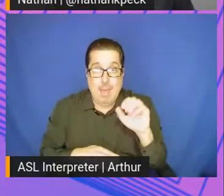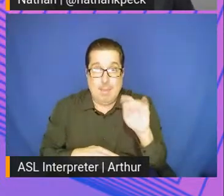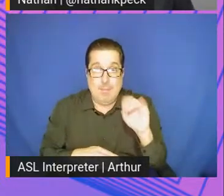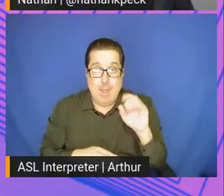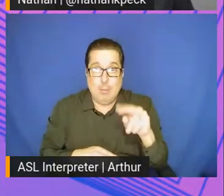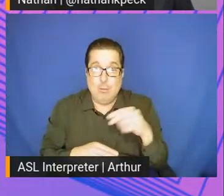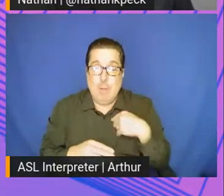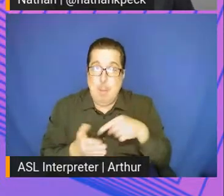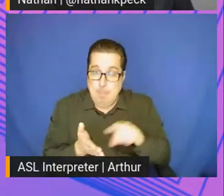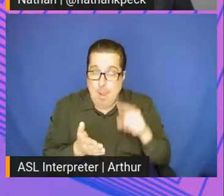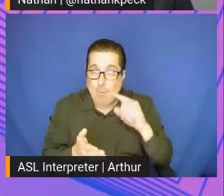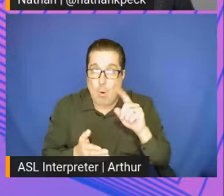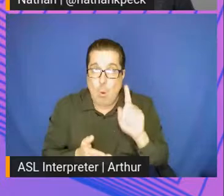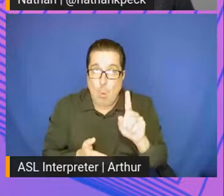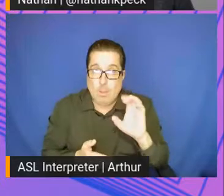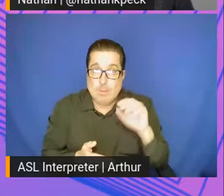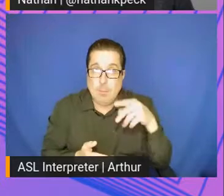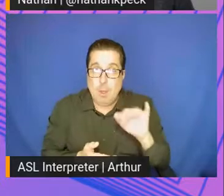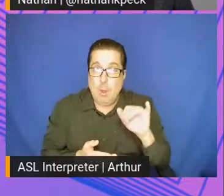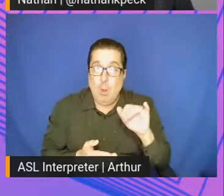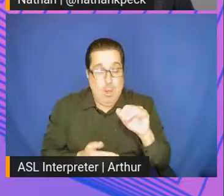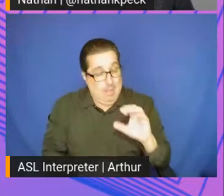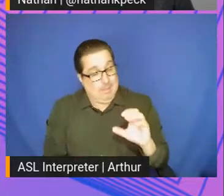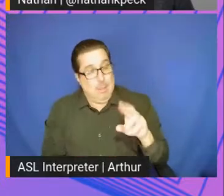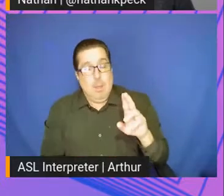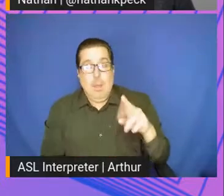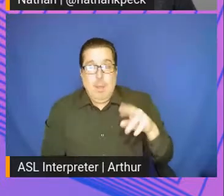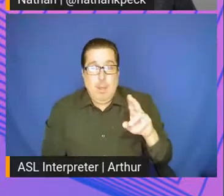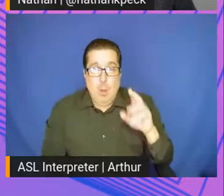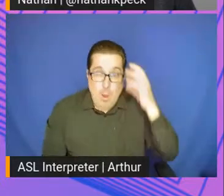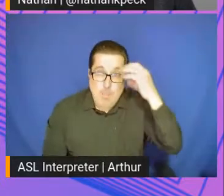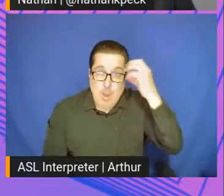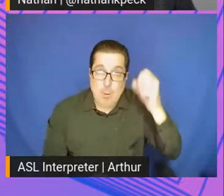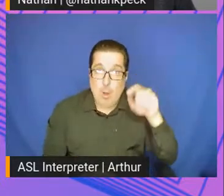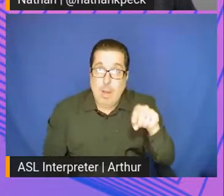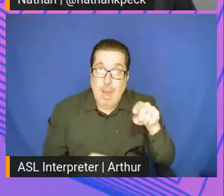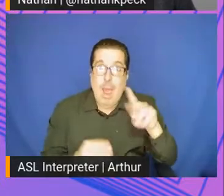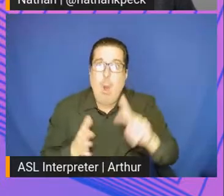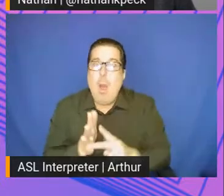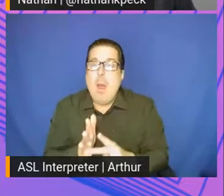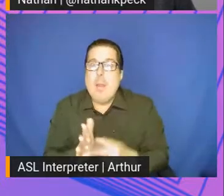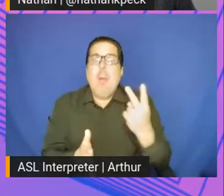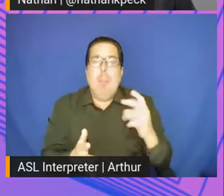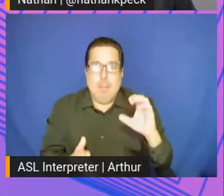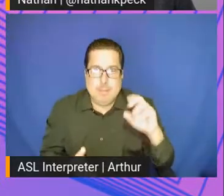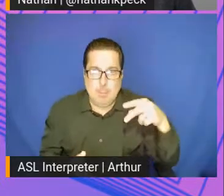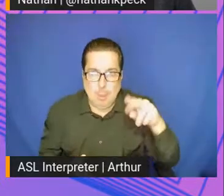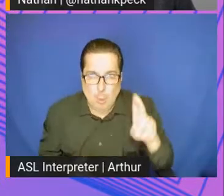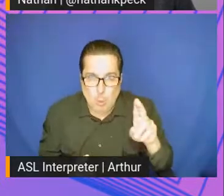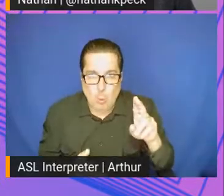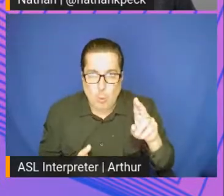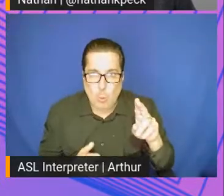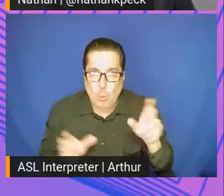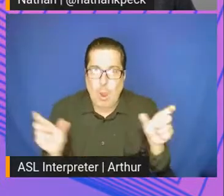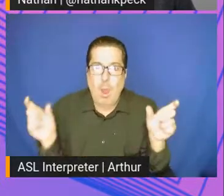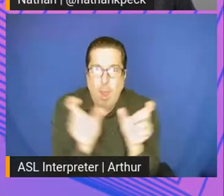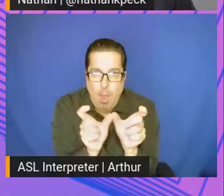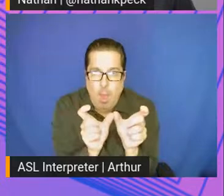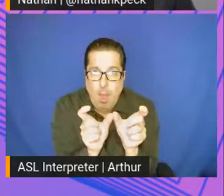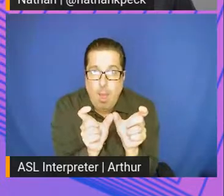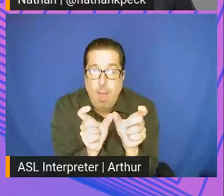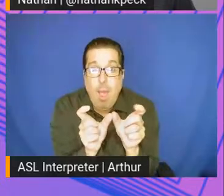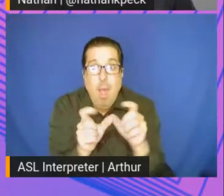traffic rises, App Runner has to start a new container. I'm now paying 2 times the CPU plus memory. But then when the traffic